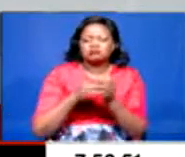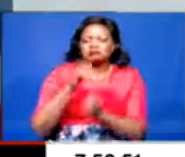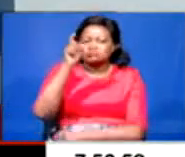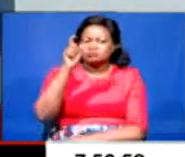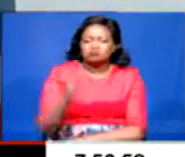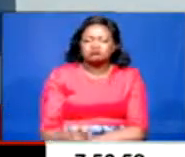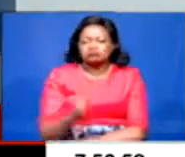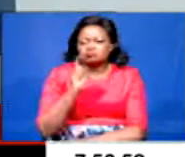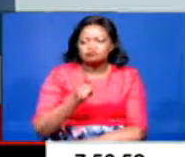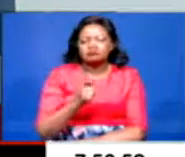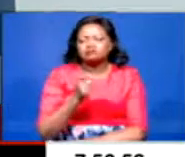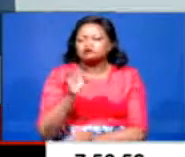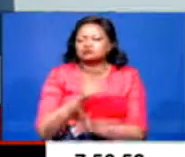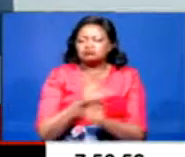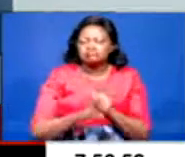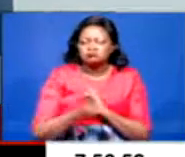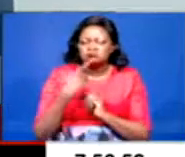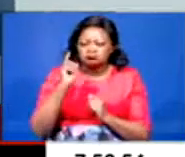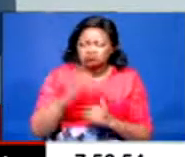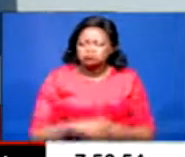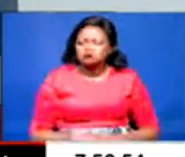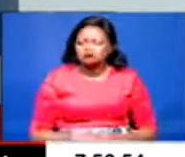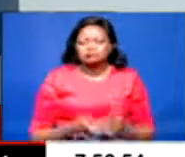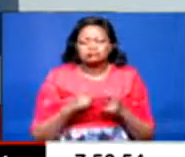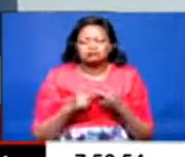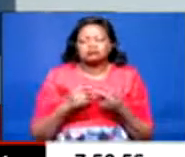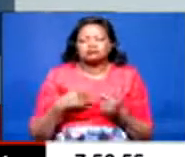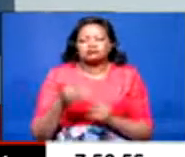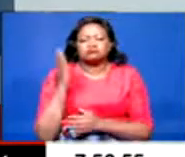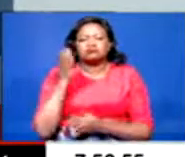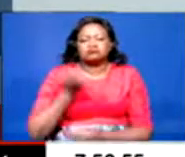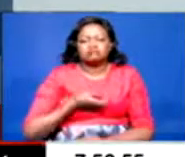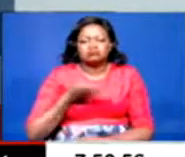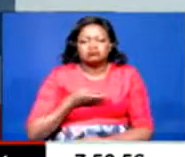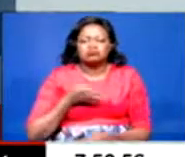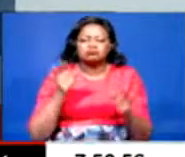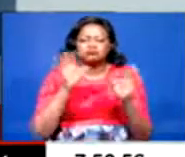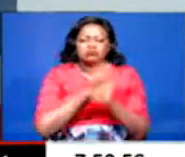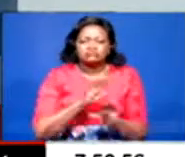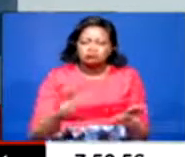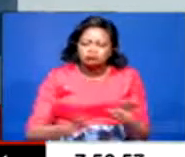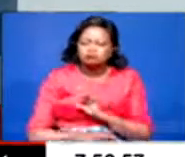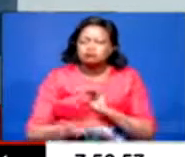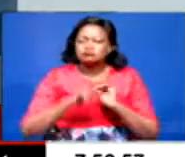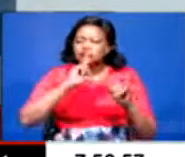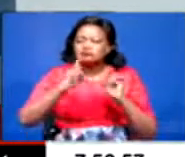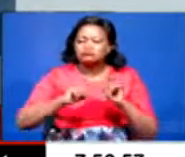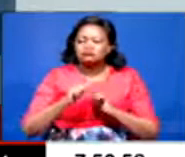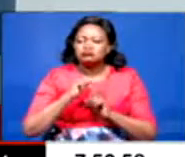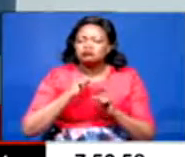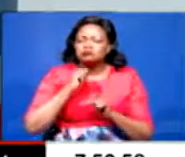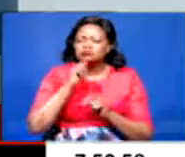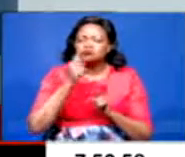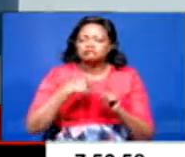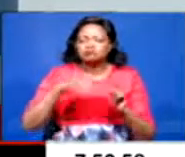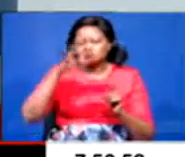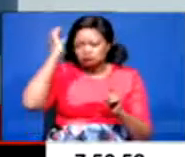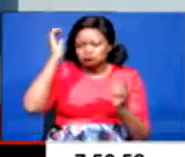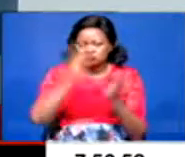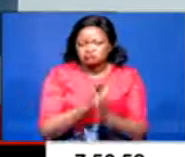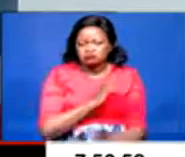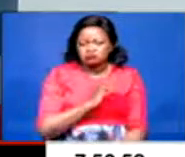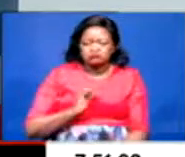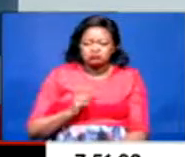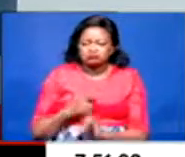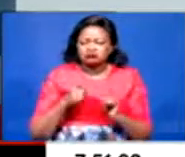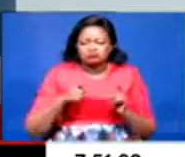we also sit in the Security Council, so everything is going to be on test, not from the Chebukati himself and the commission, but us as Kenyans.